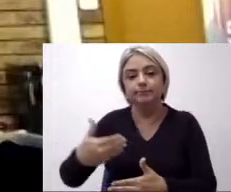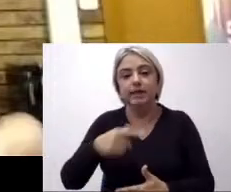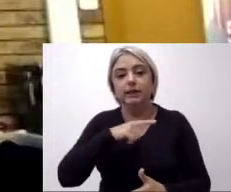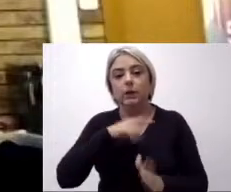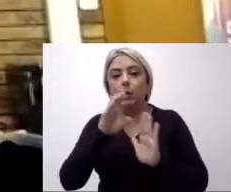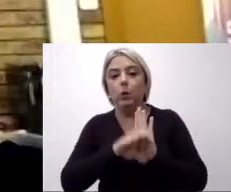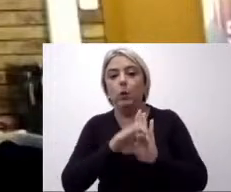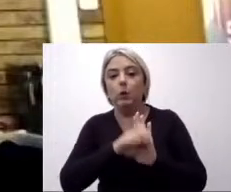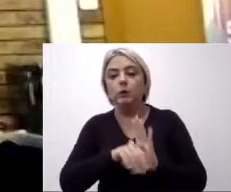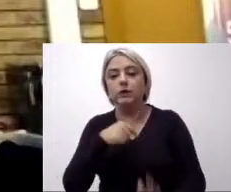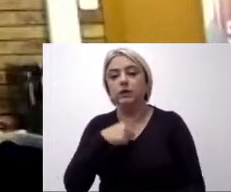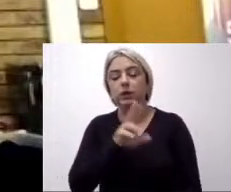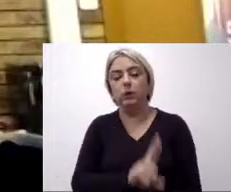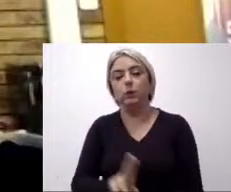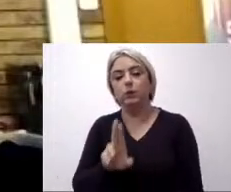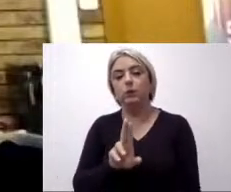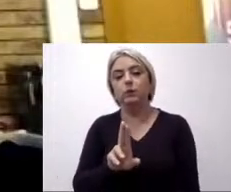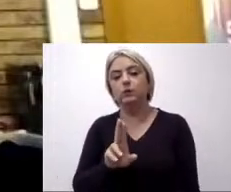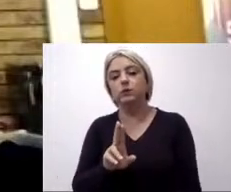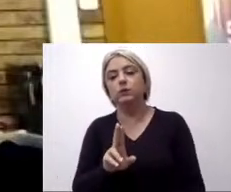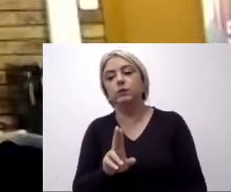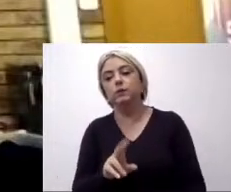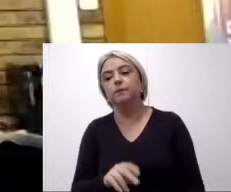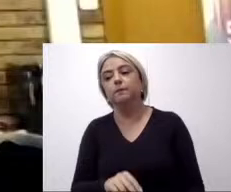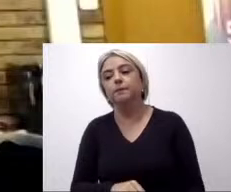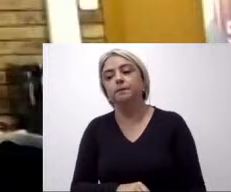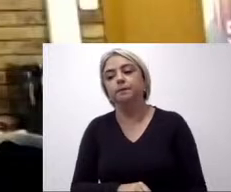is a lot of, a big